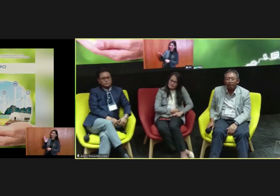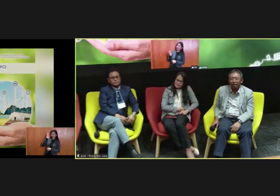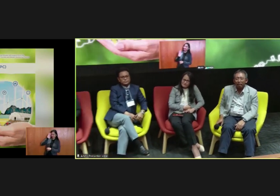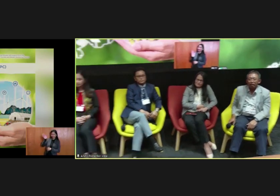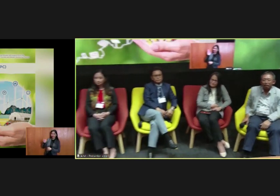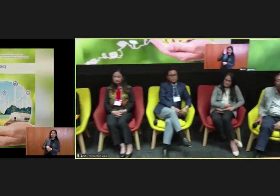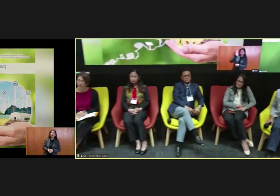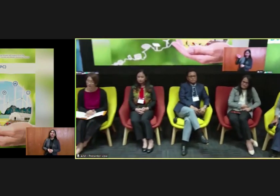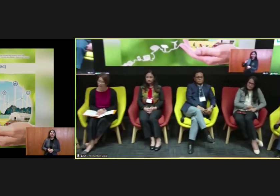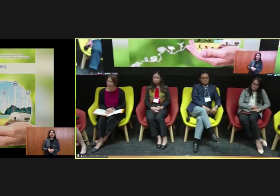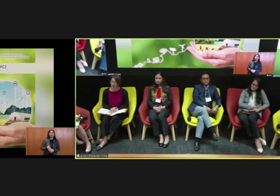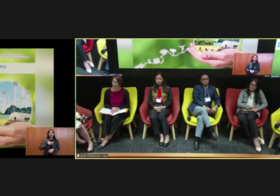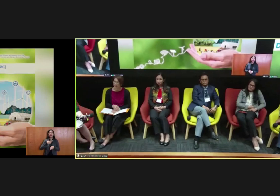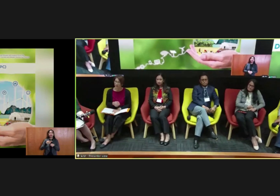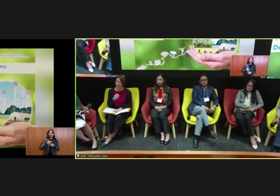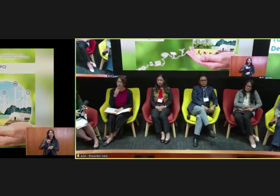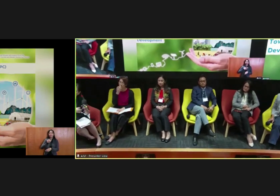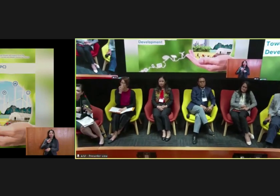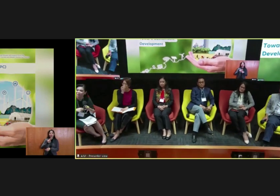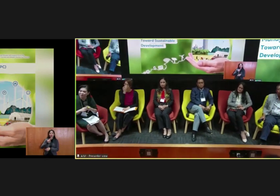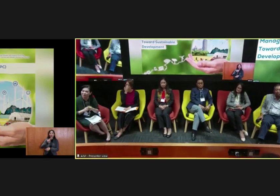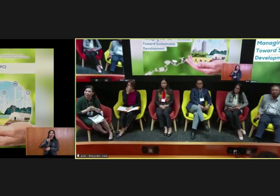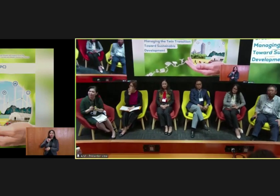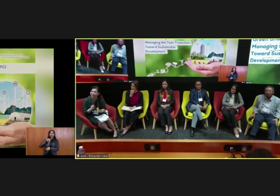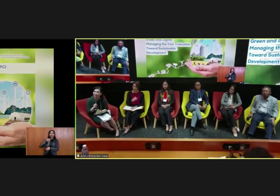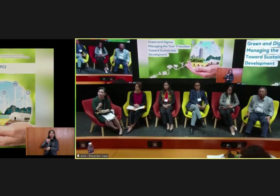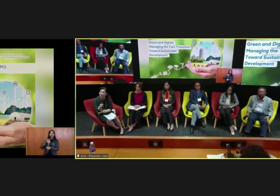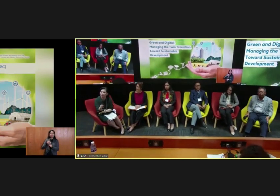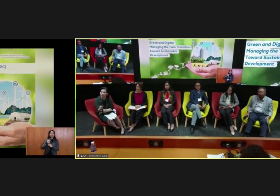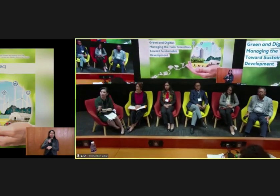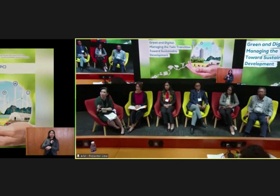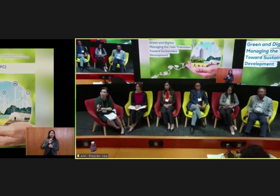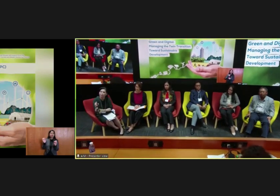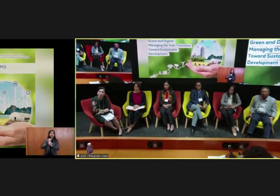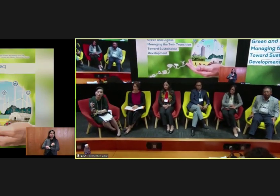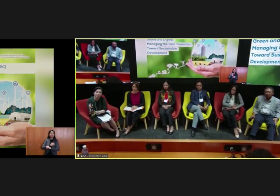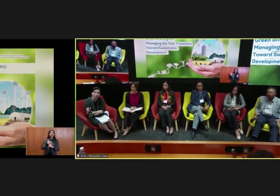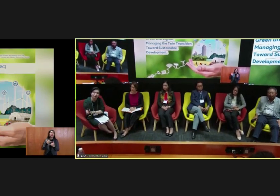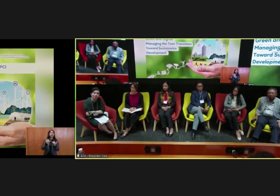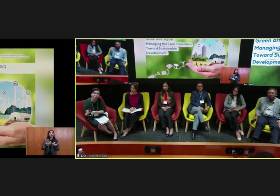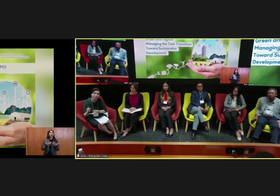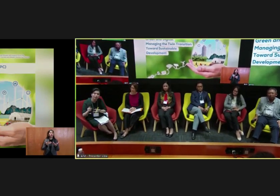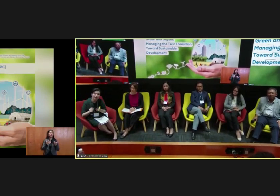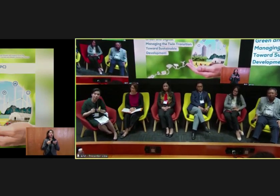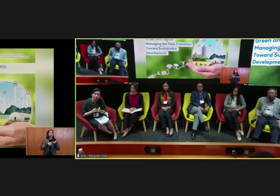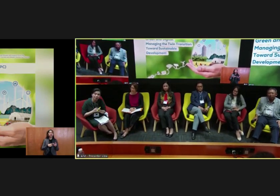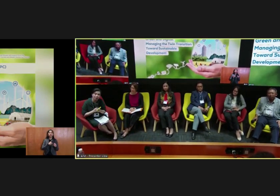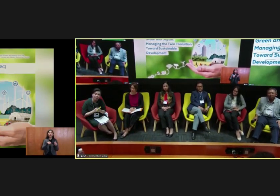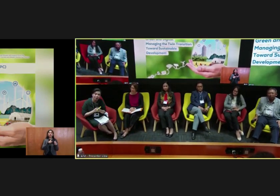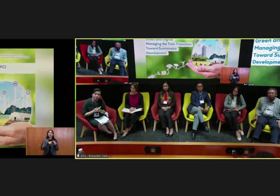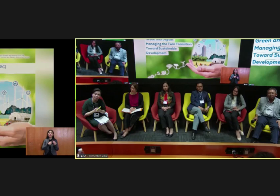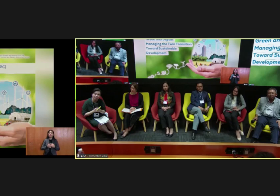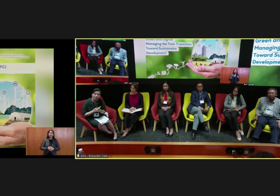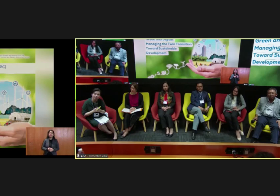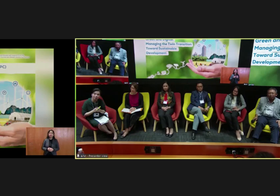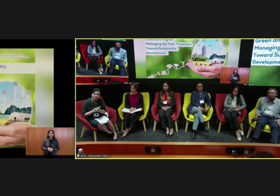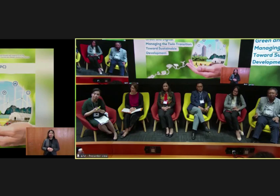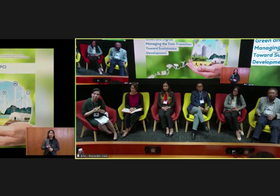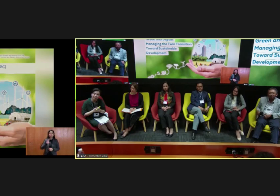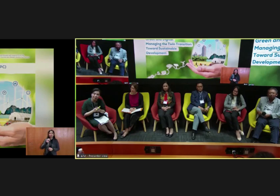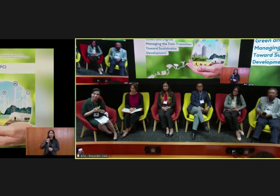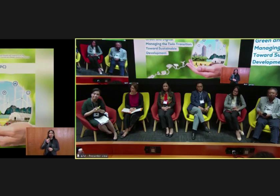I'm Merwin Salazar from the Senate Economic Planning Office. I'd like to take off from your conversation about the East and the cost